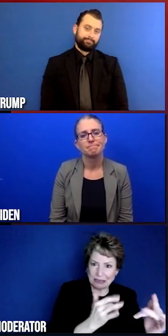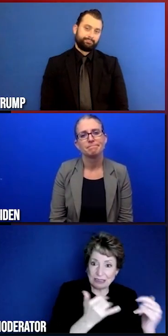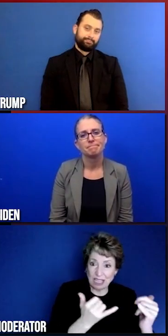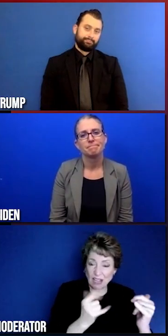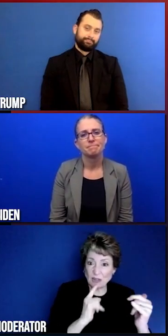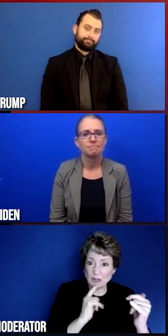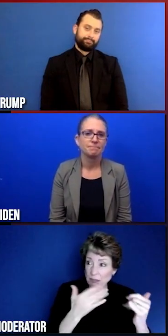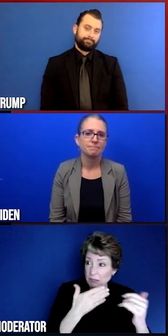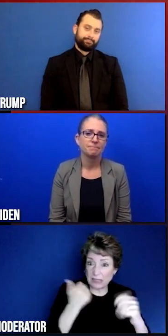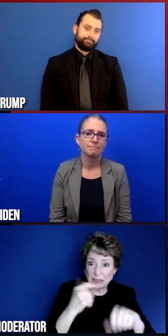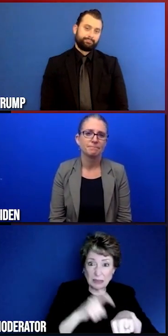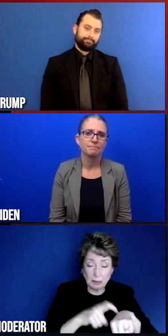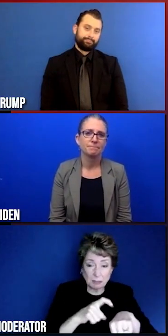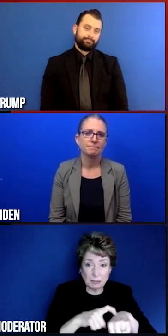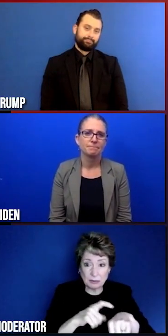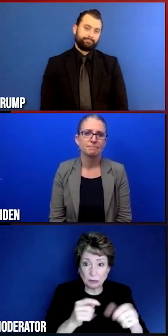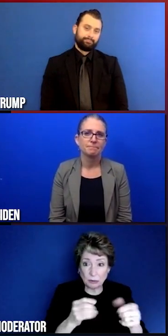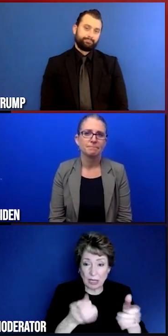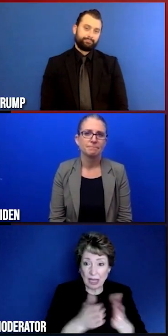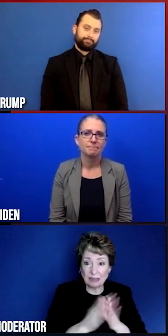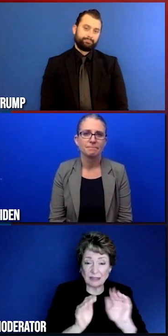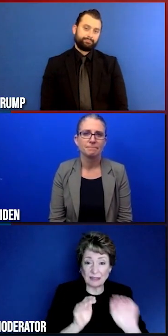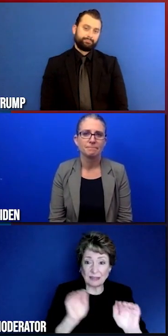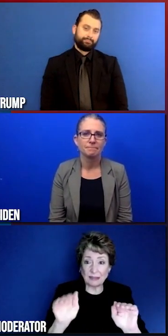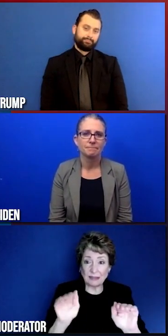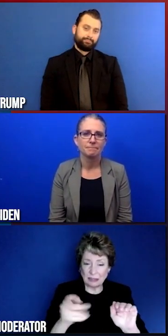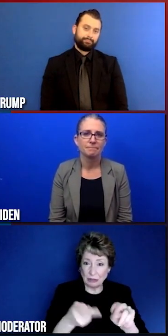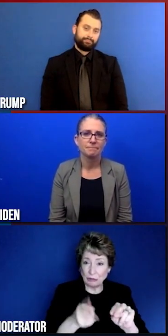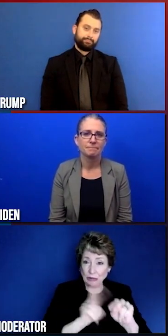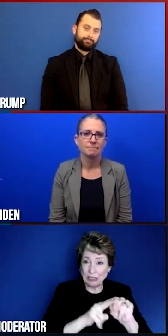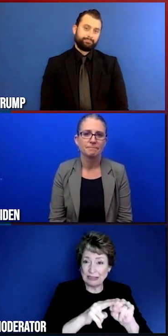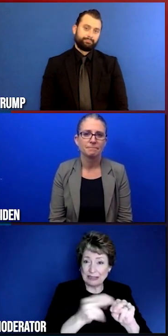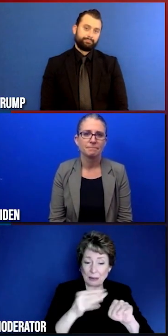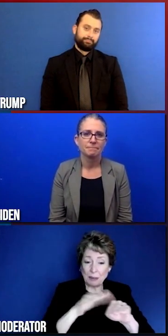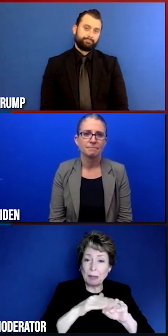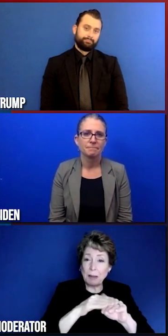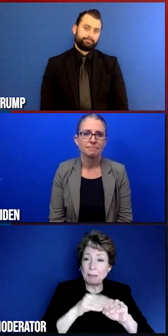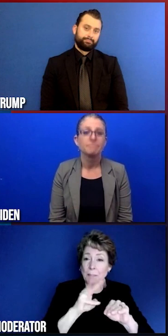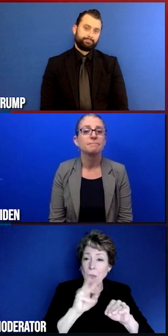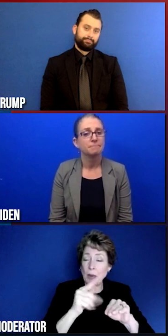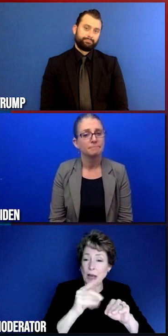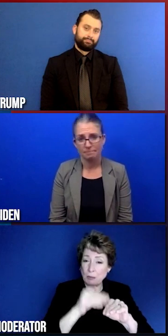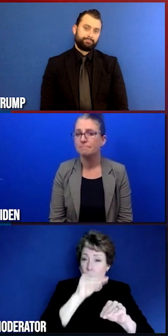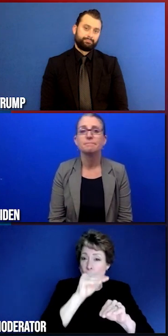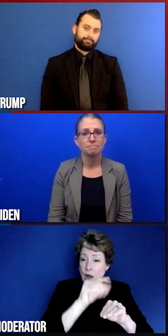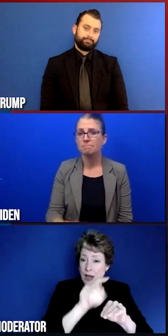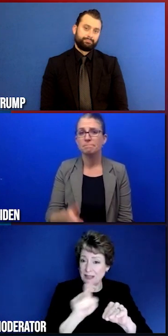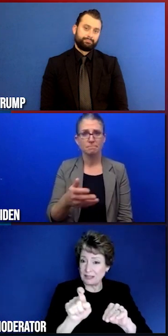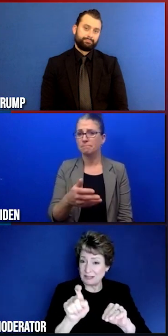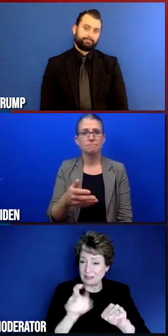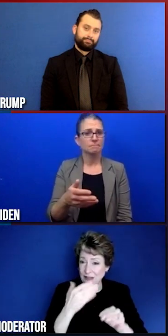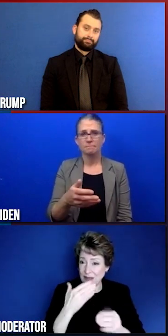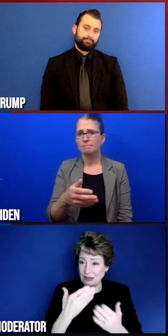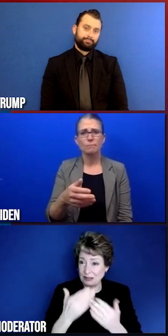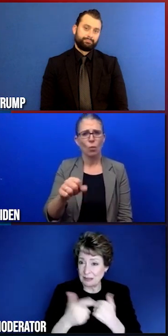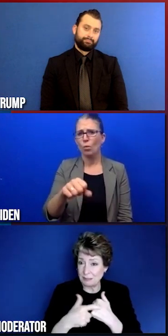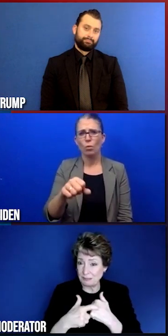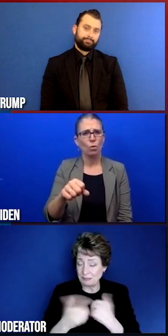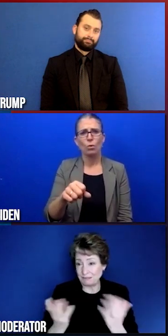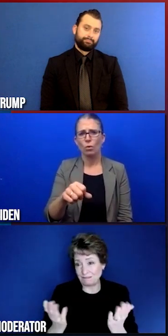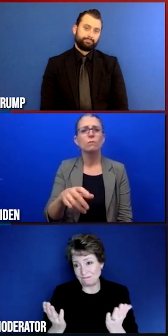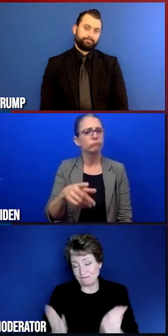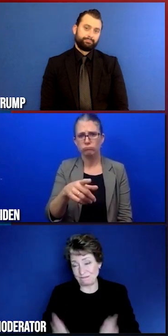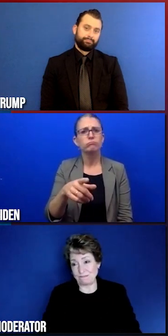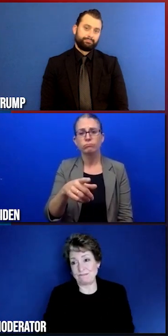a $15 federal minimum wage. I do, because I think one of the things we're going to have to do is we're going to have to bail them out, too. We should be bailing them